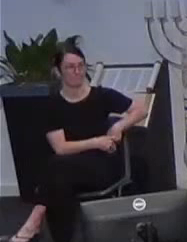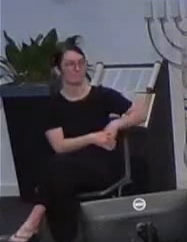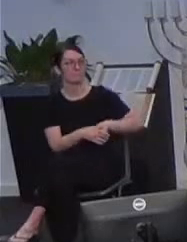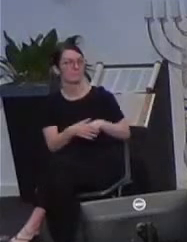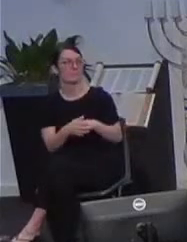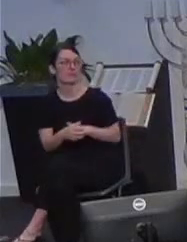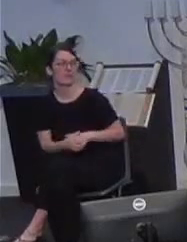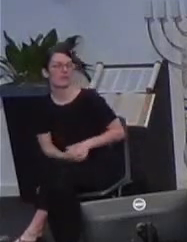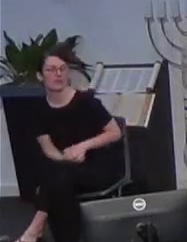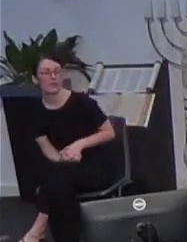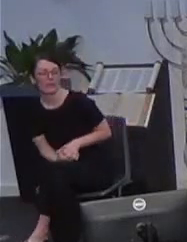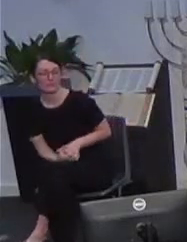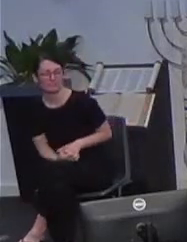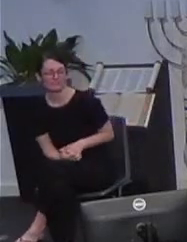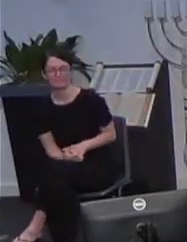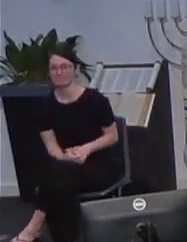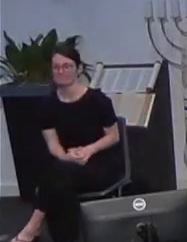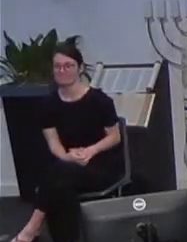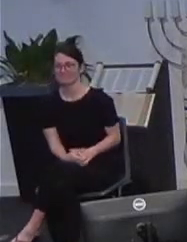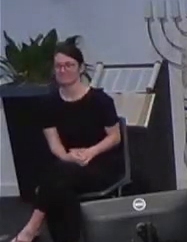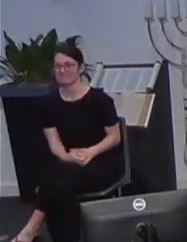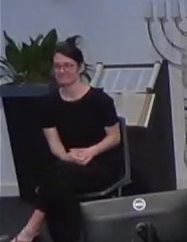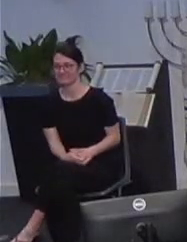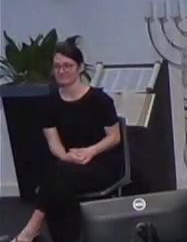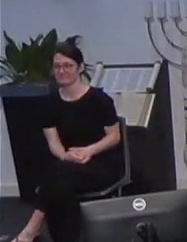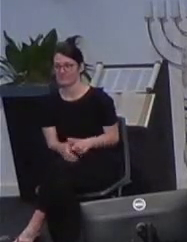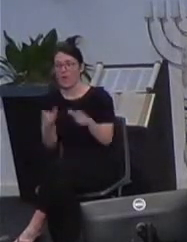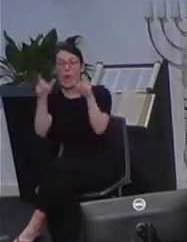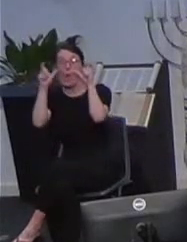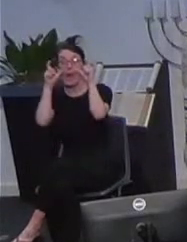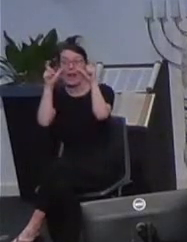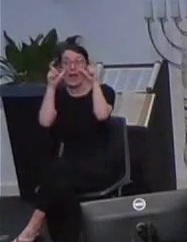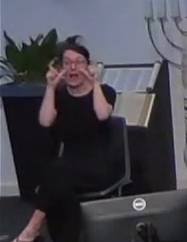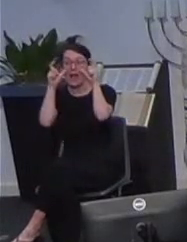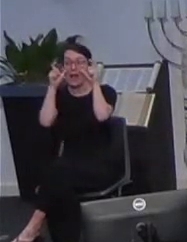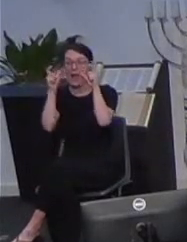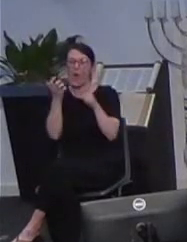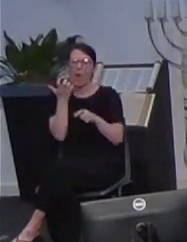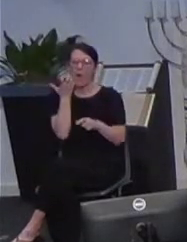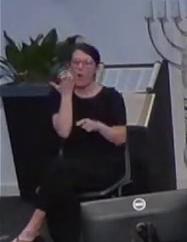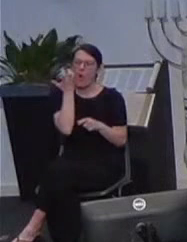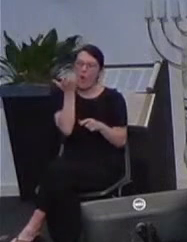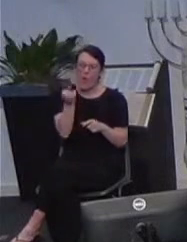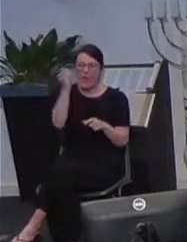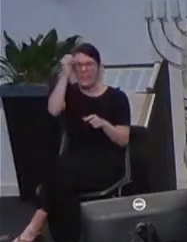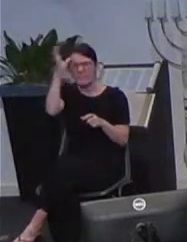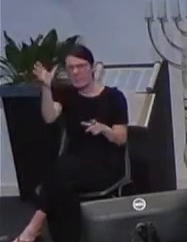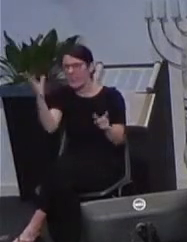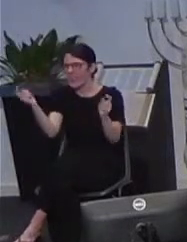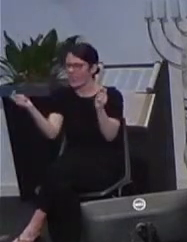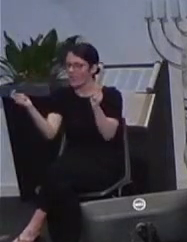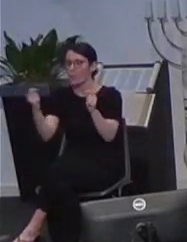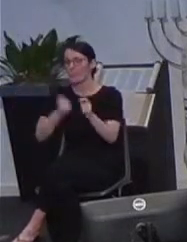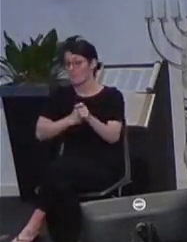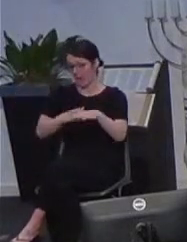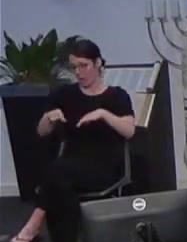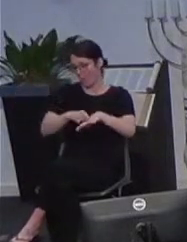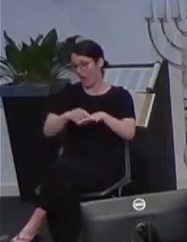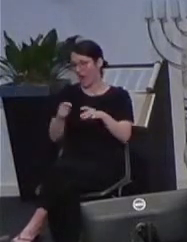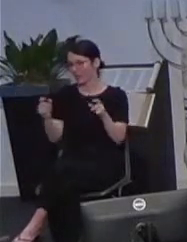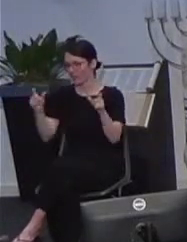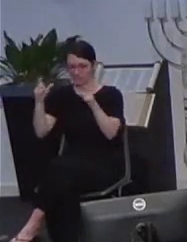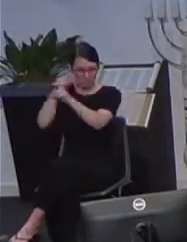opposite problems. I'm always forgetting my sunglasses, so I'm going out and I'm driving, it's like, oh, I forgot my sunglasses, oh